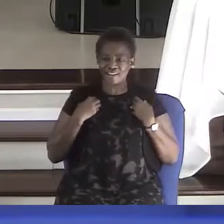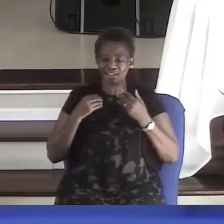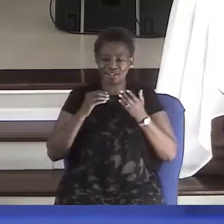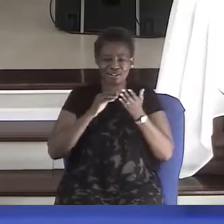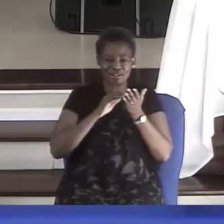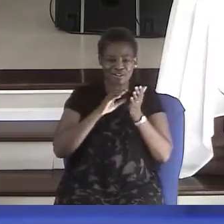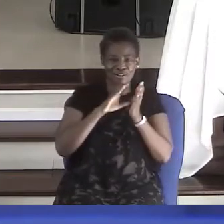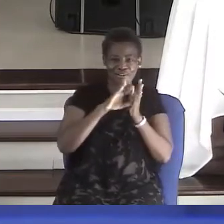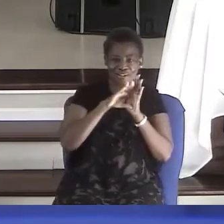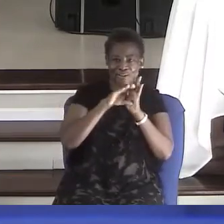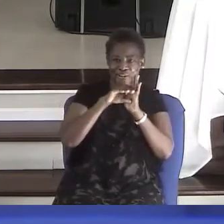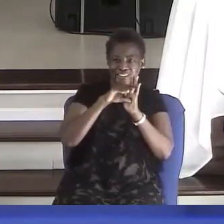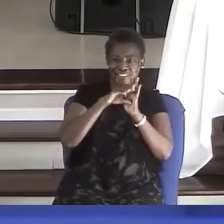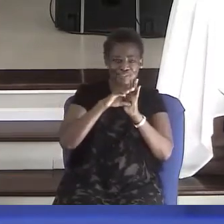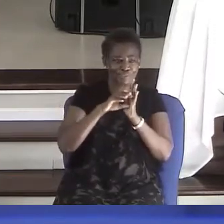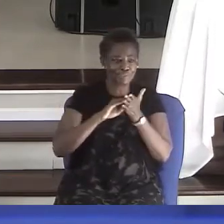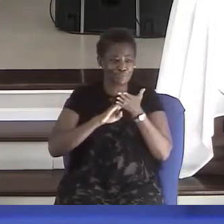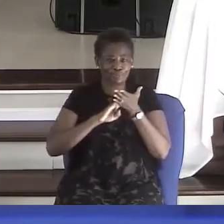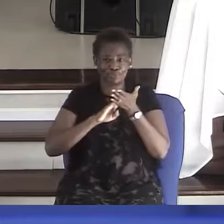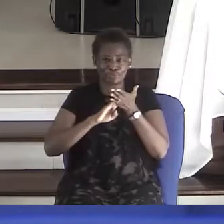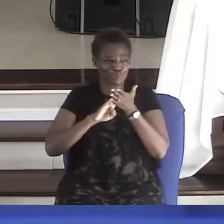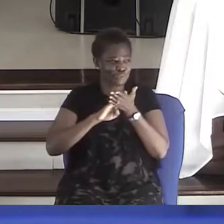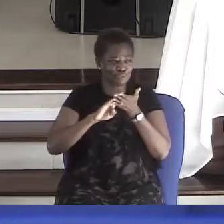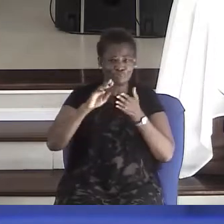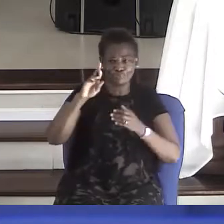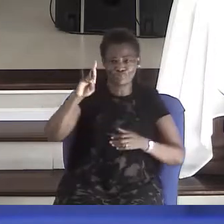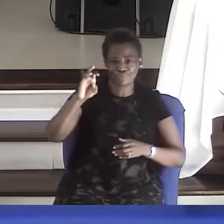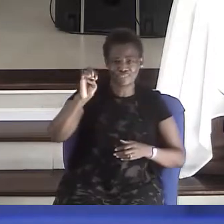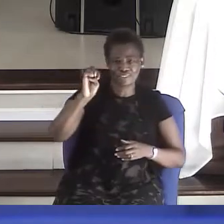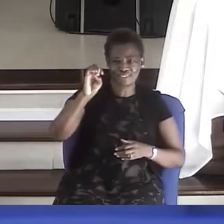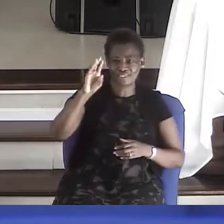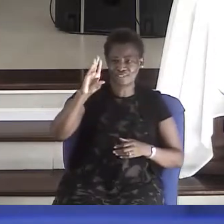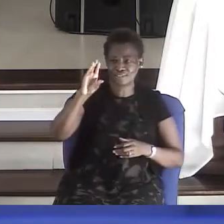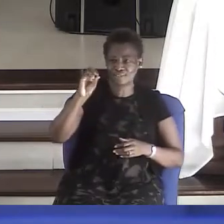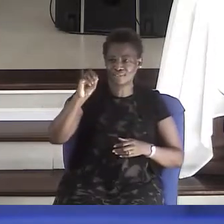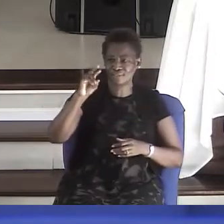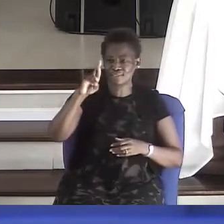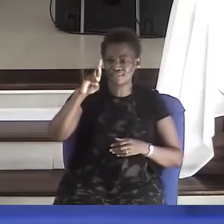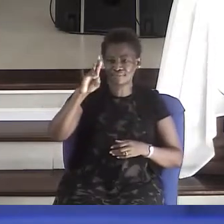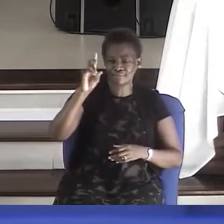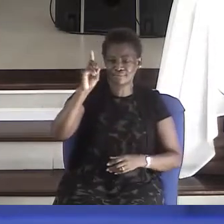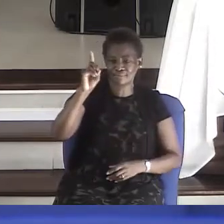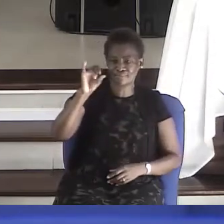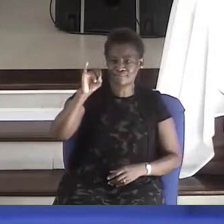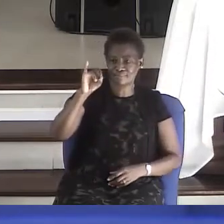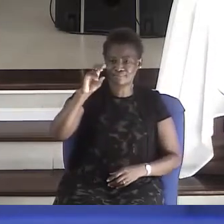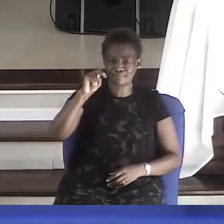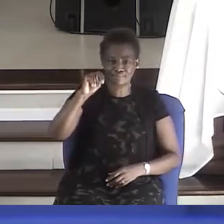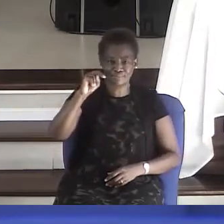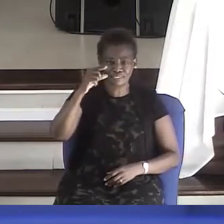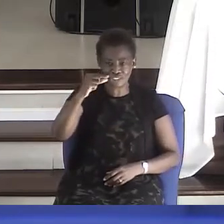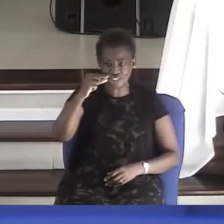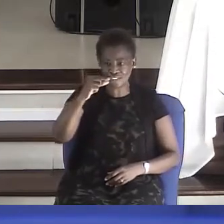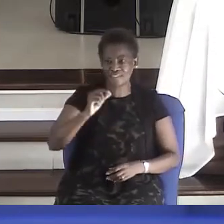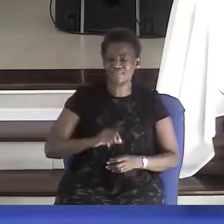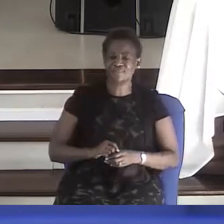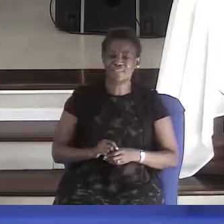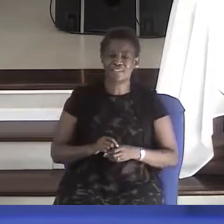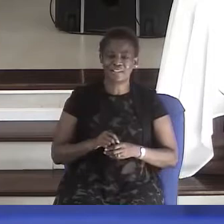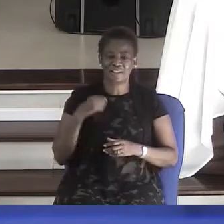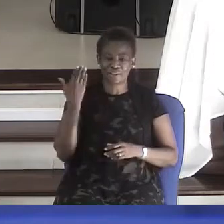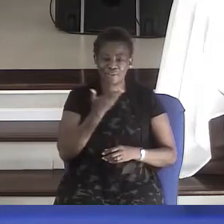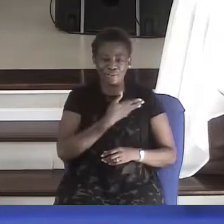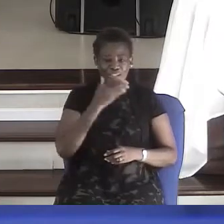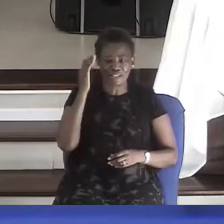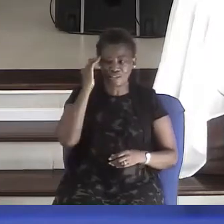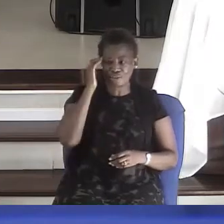soon, we apologize for this. We know you're faithful in connecting with us from wherever